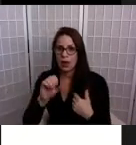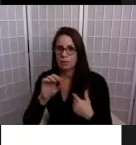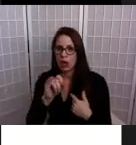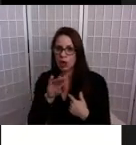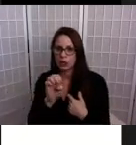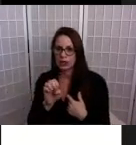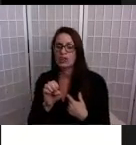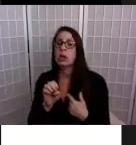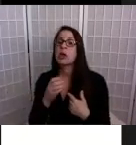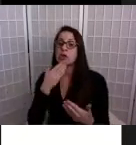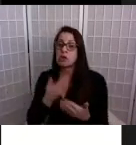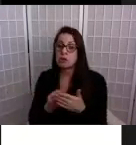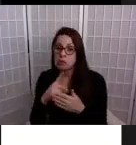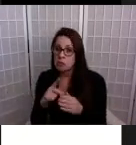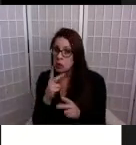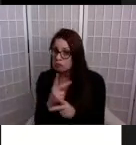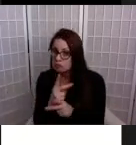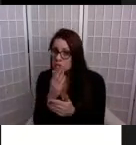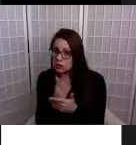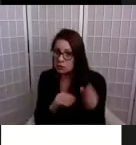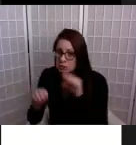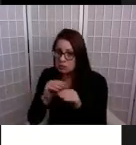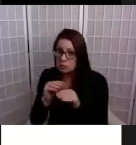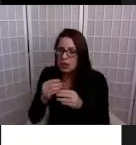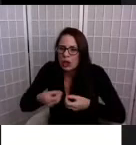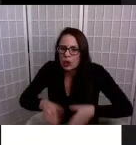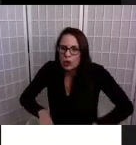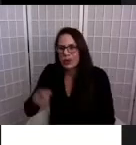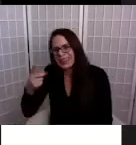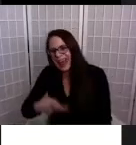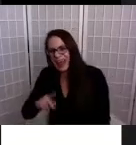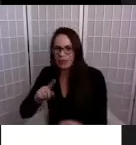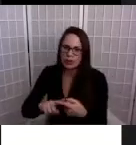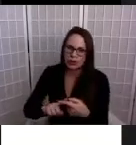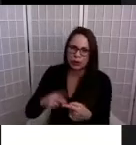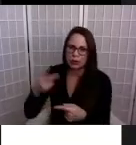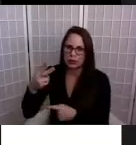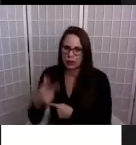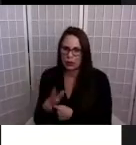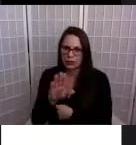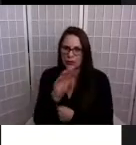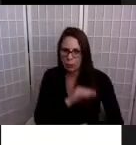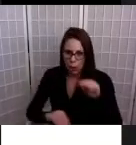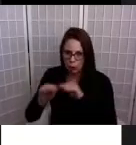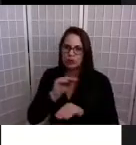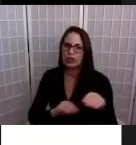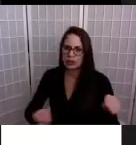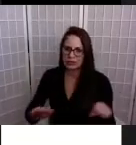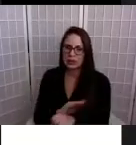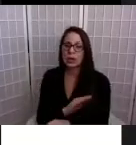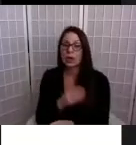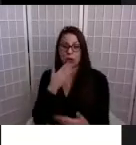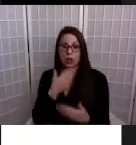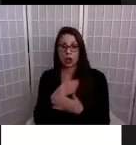some motion. You lose about half to 2/3 of your motion, but it gives you functional motion. And it's a good option for somebody with